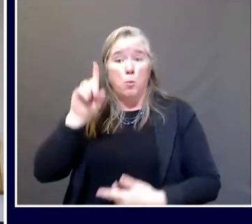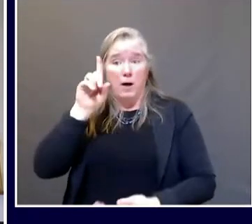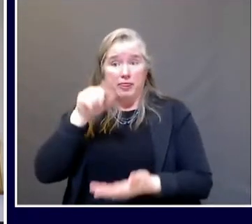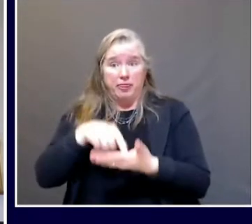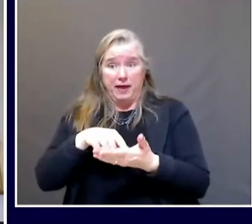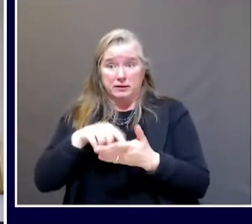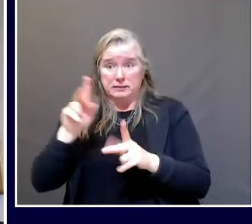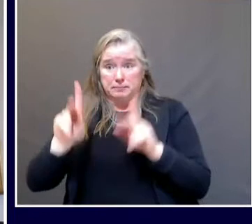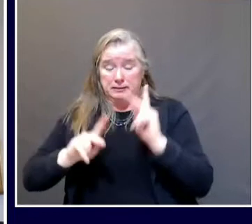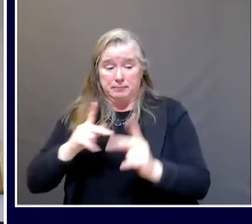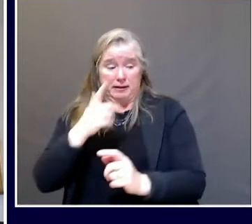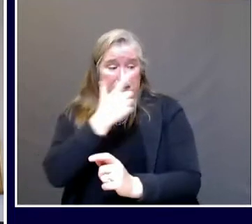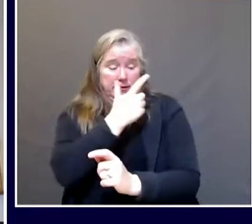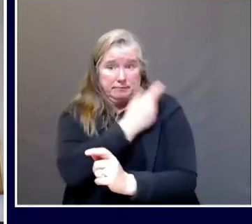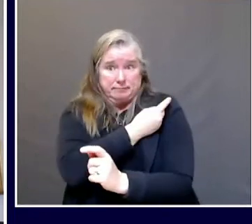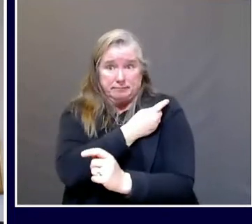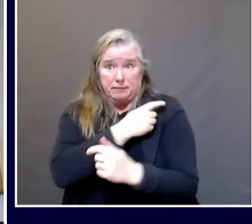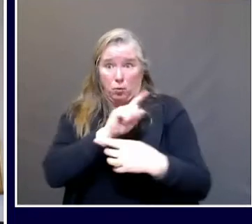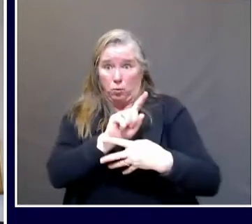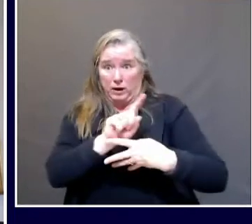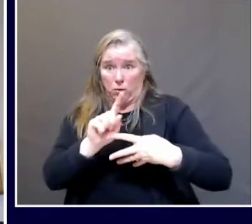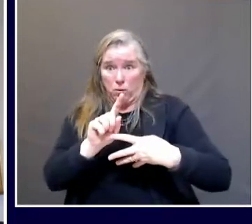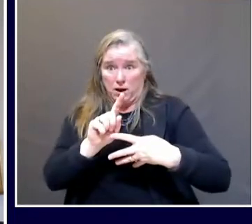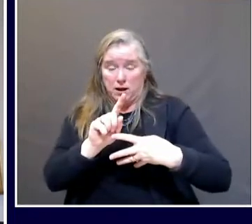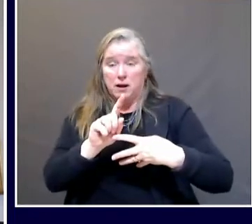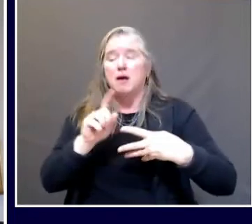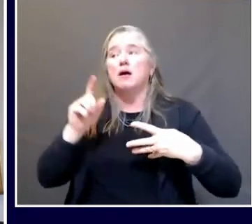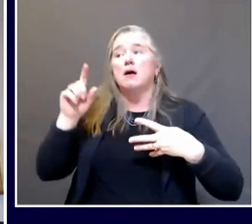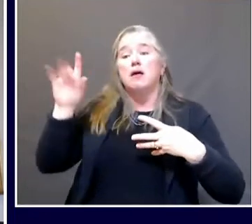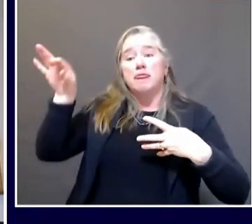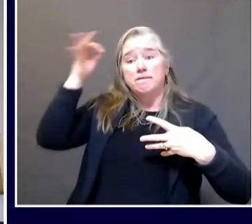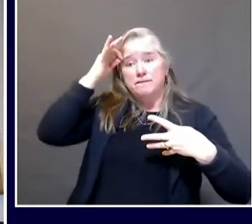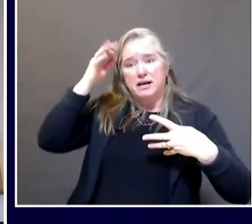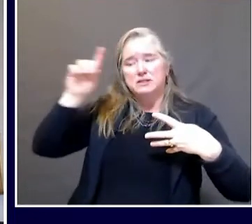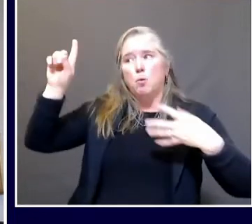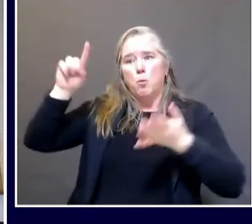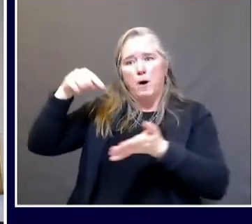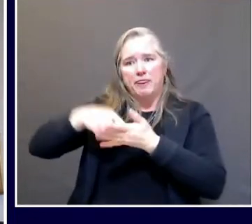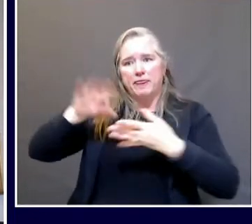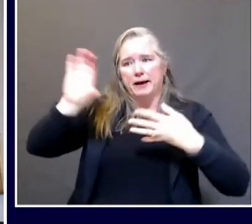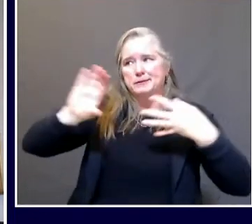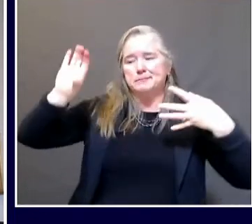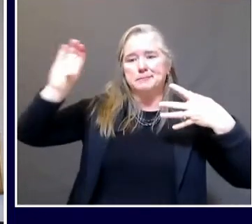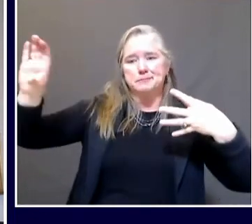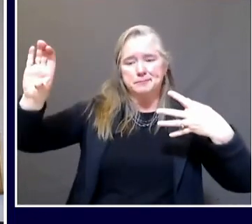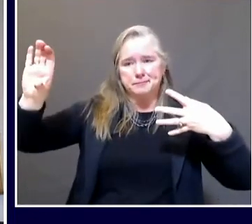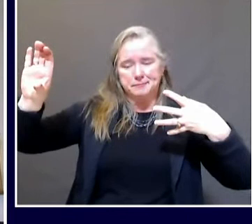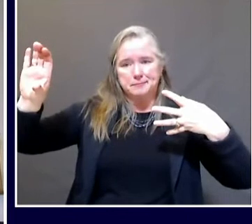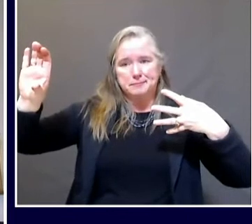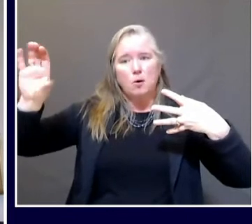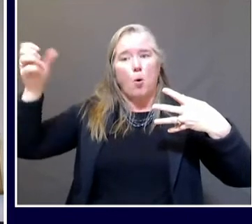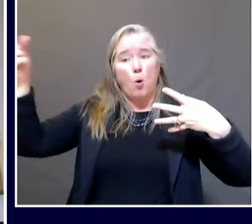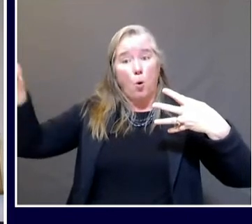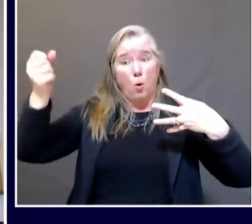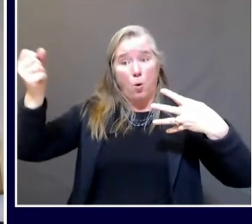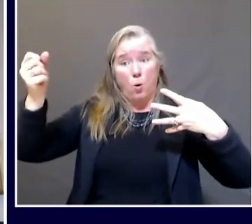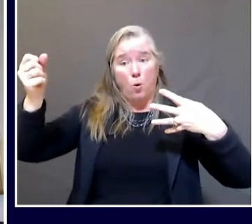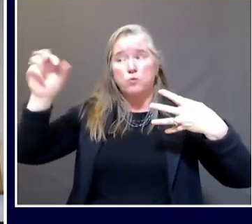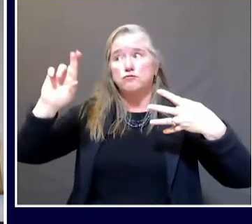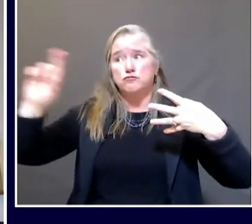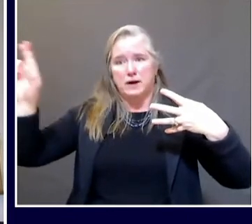quickly released, distributed, and allocated to states was not the case. This stands in contrast